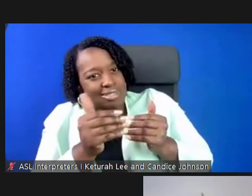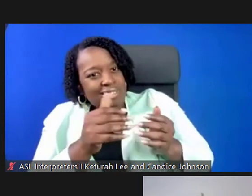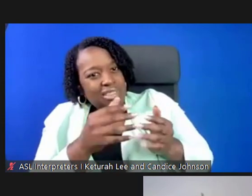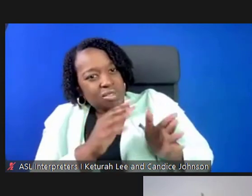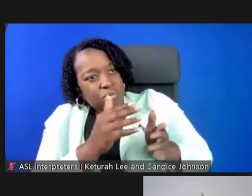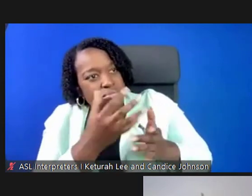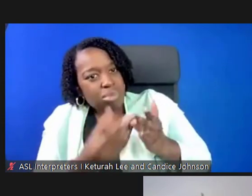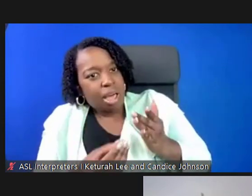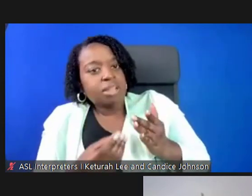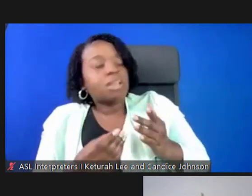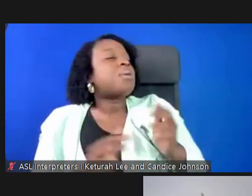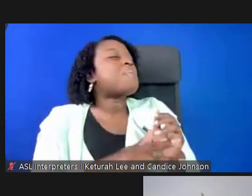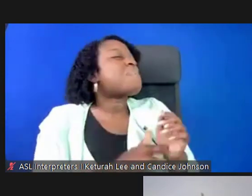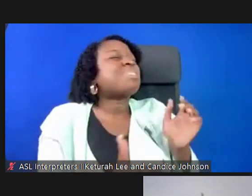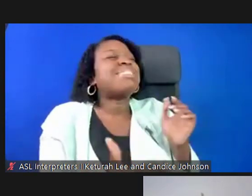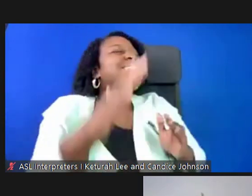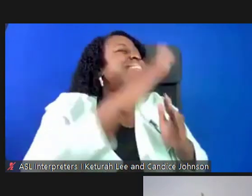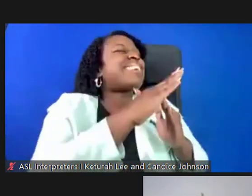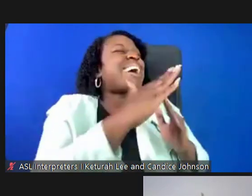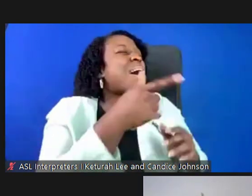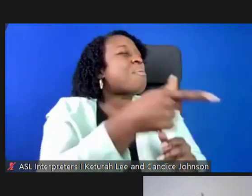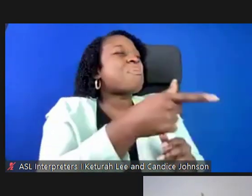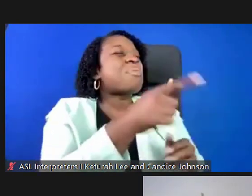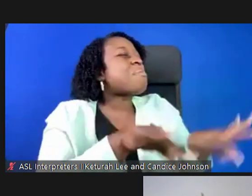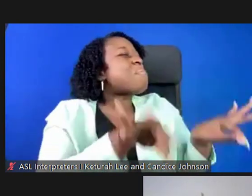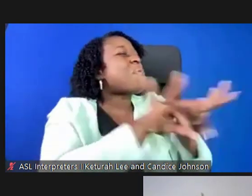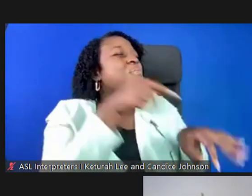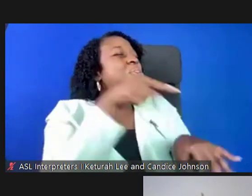so the way to proceed flows from that.